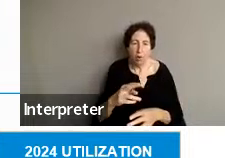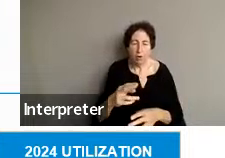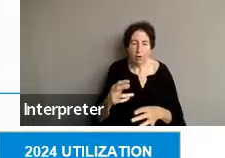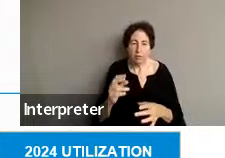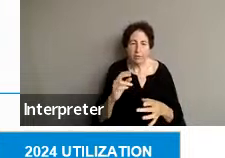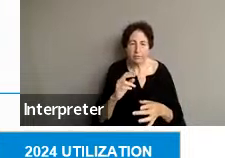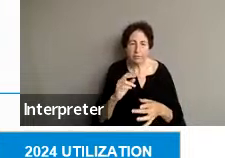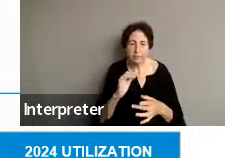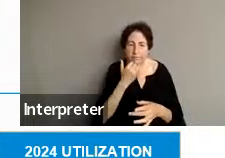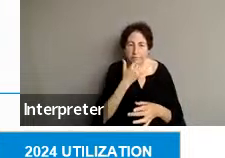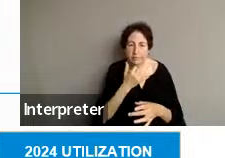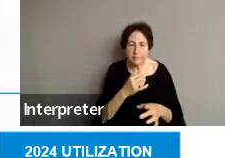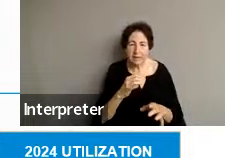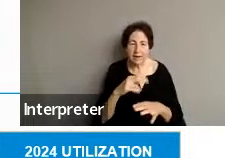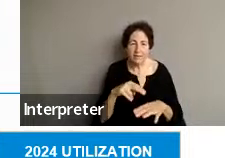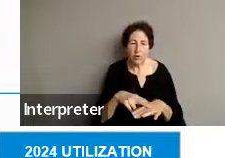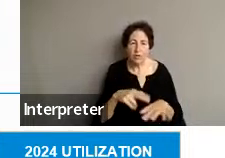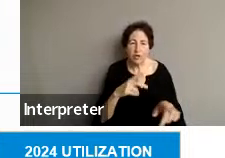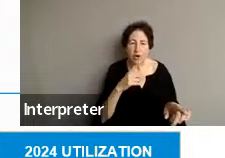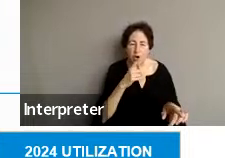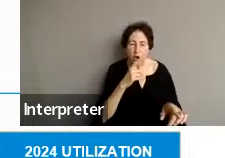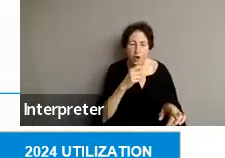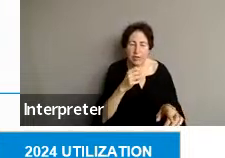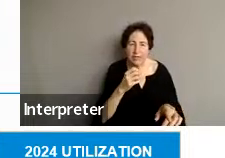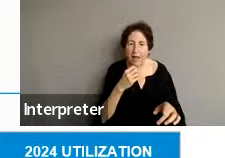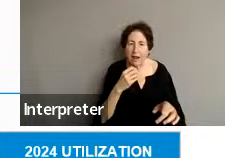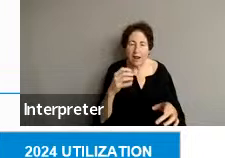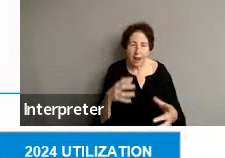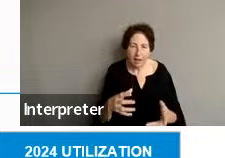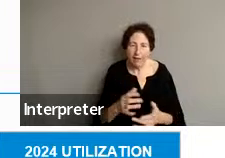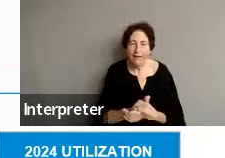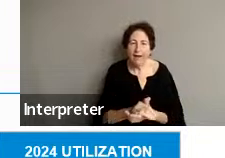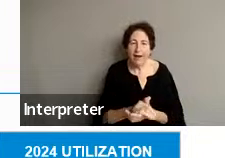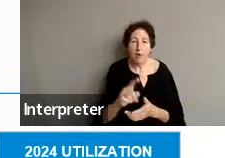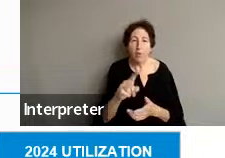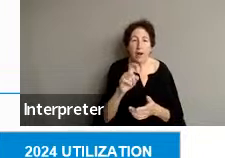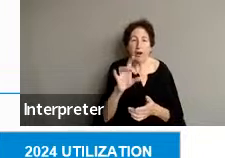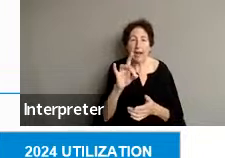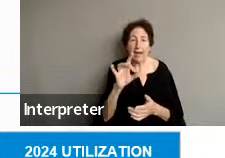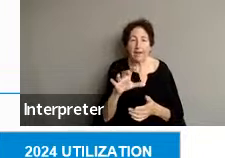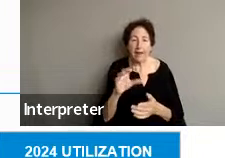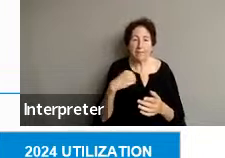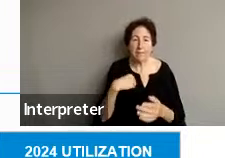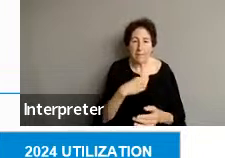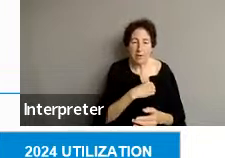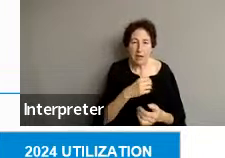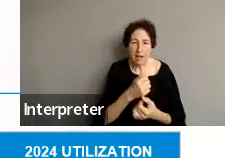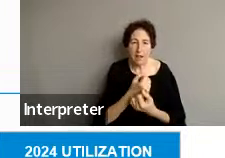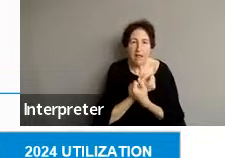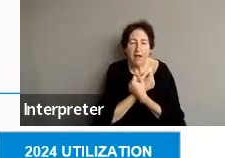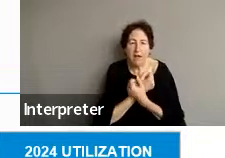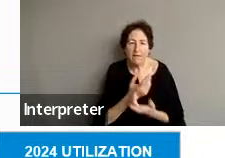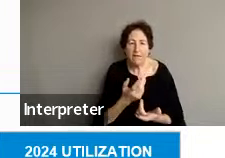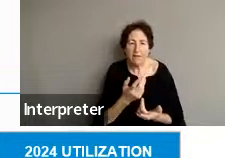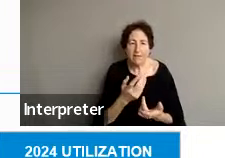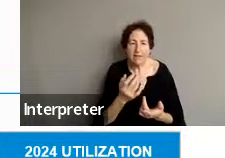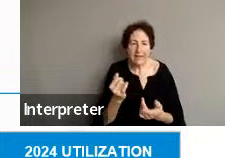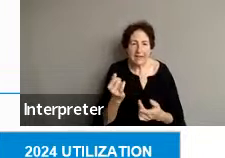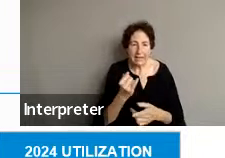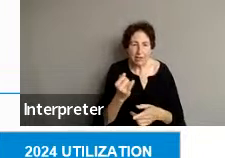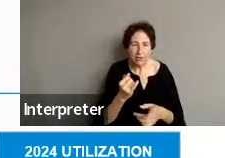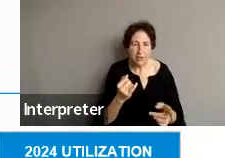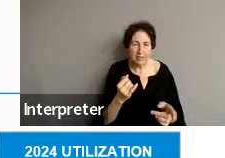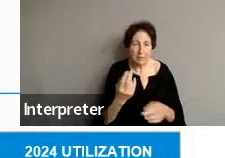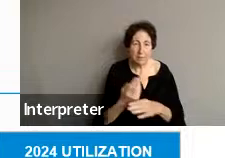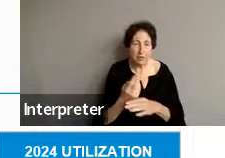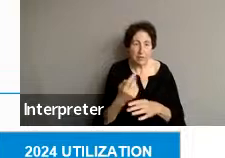Who does not love pet insurance? Our 185 members do that have been utilizing it this year so